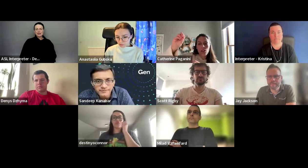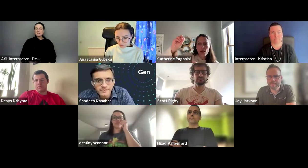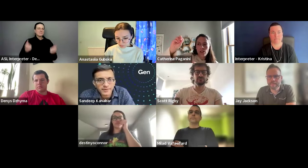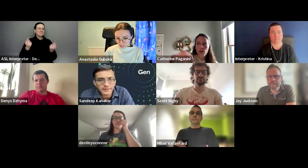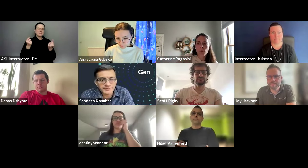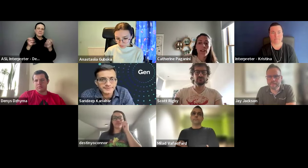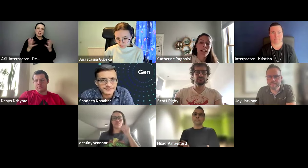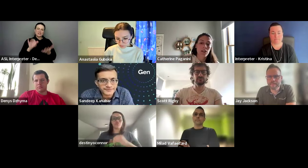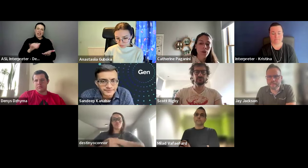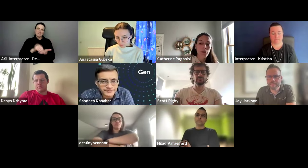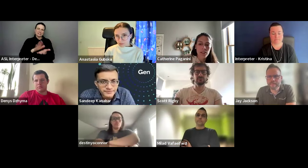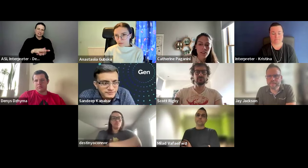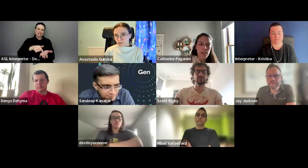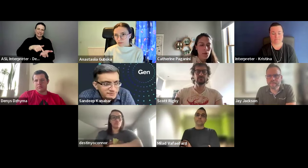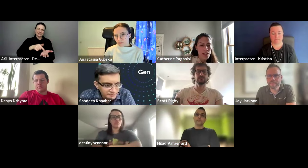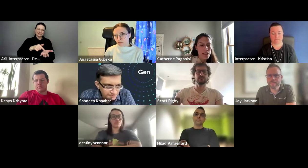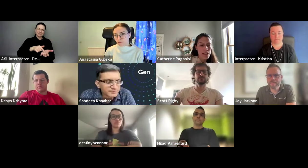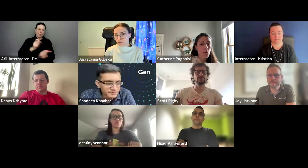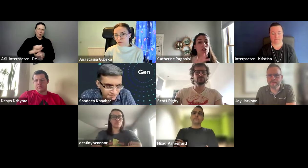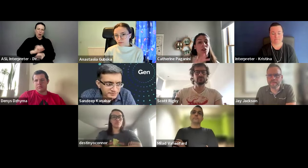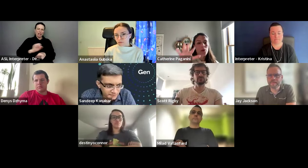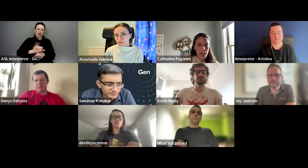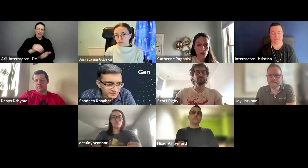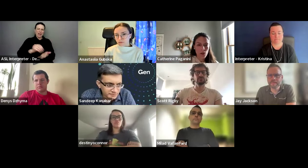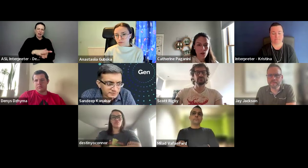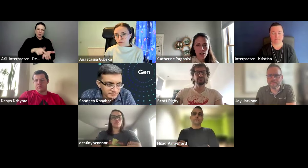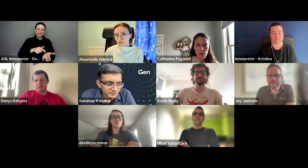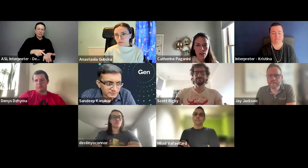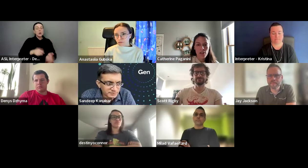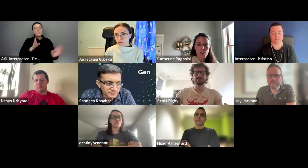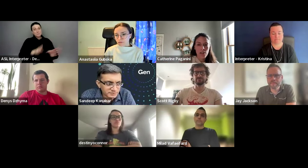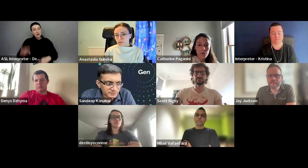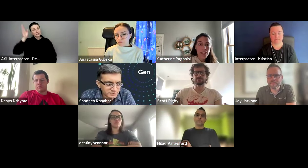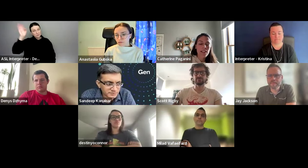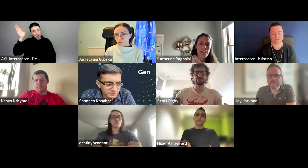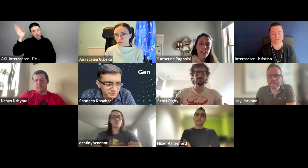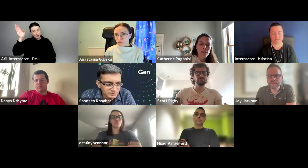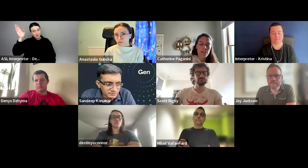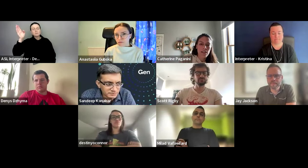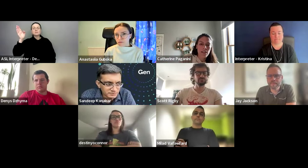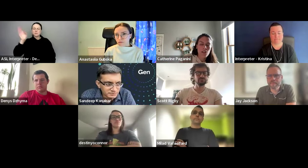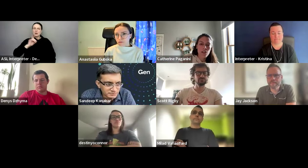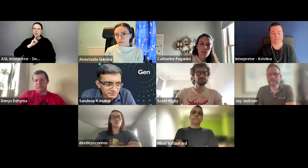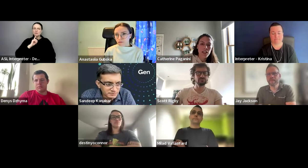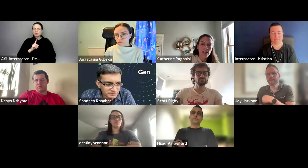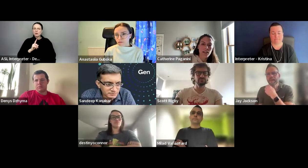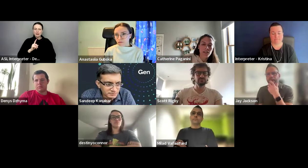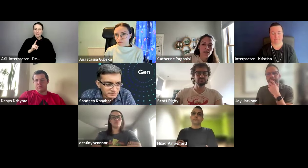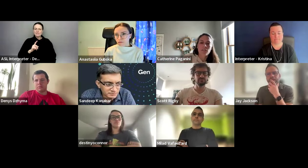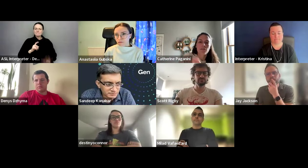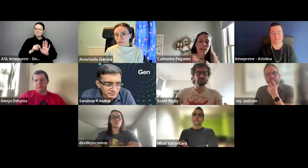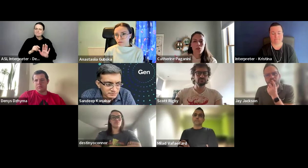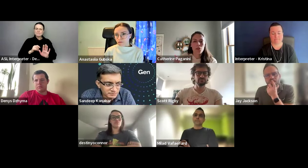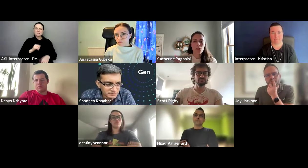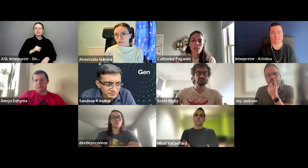of that is in the messaging doc as well. But yeah, the point is basically when you're preparing those talks, really see this. It's not just